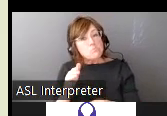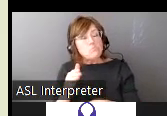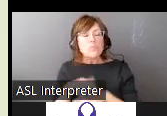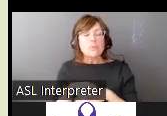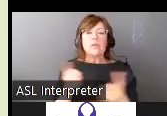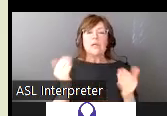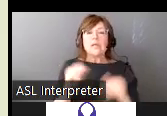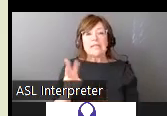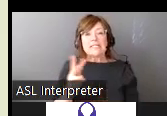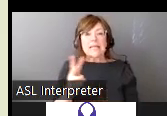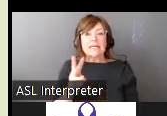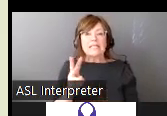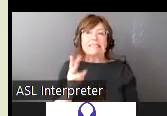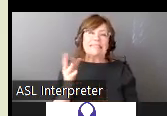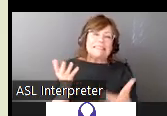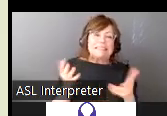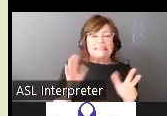a somewhat proficiency.